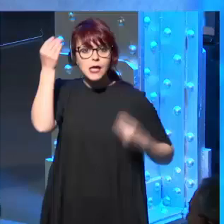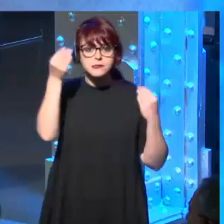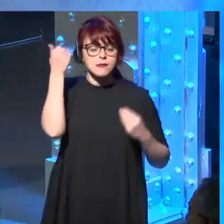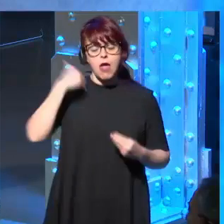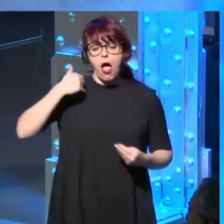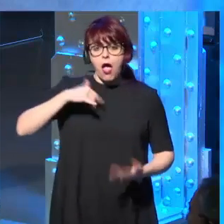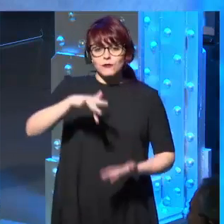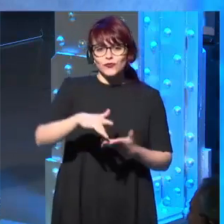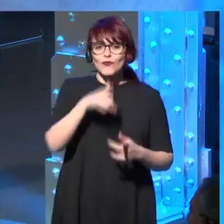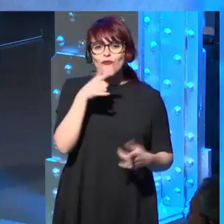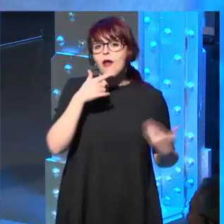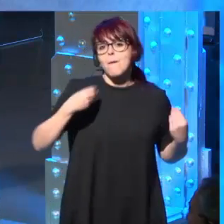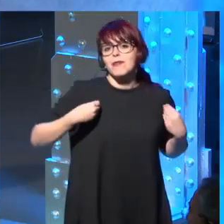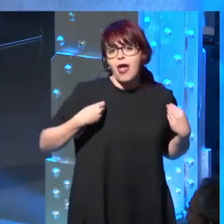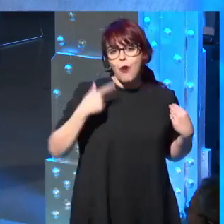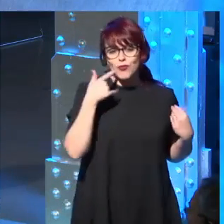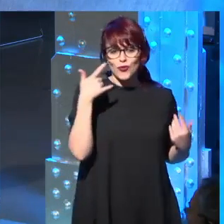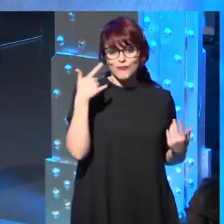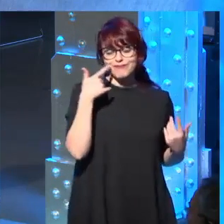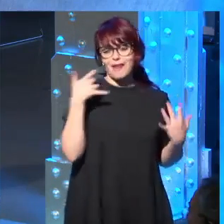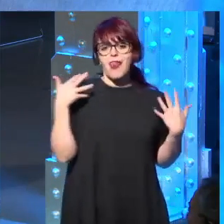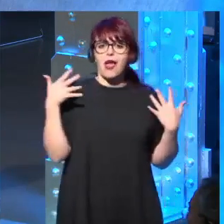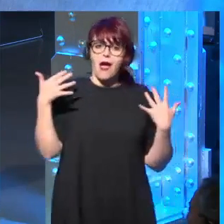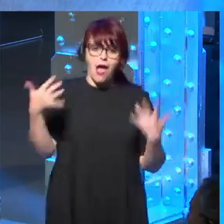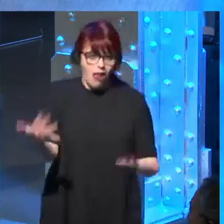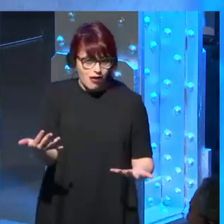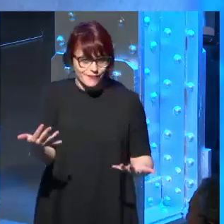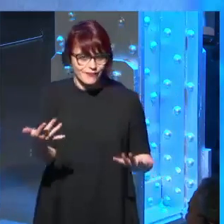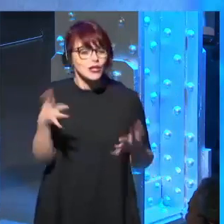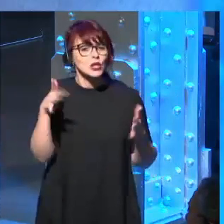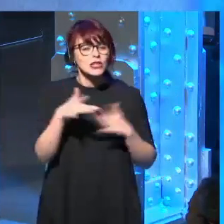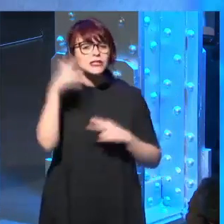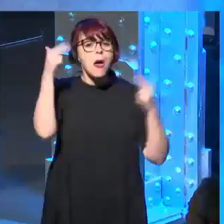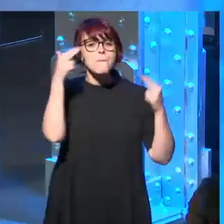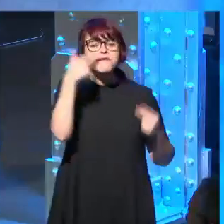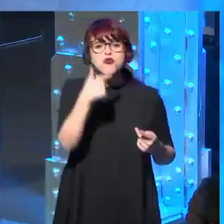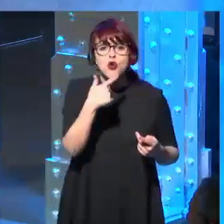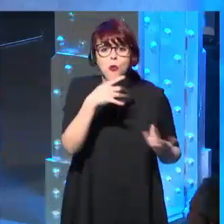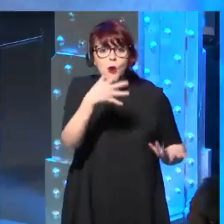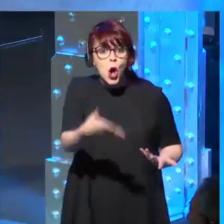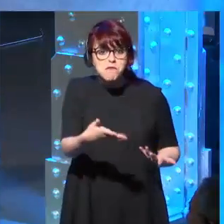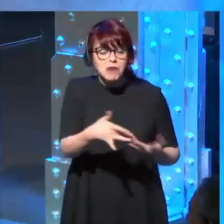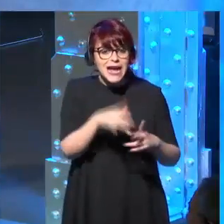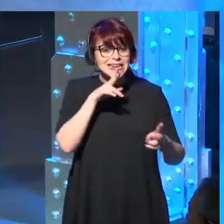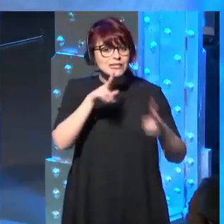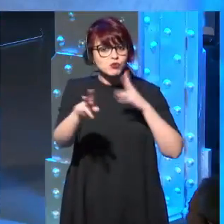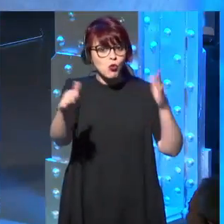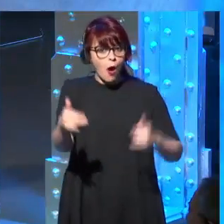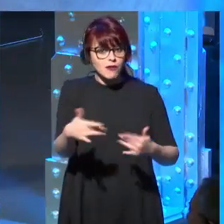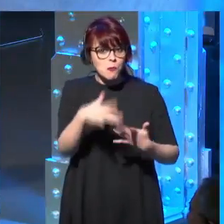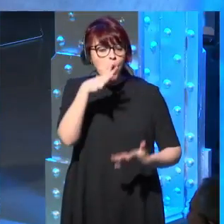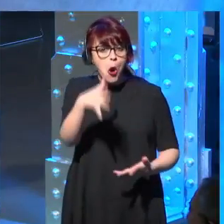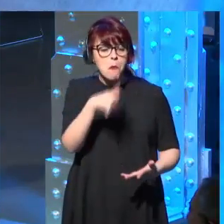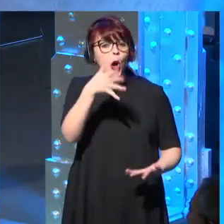virtue, why do they dye their hair reds? There is no answer to that, of course, because they want to